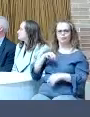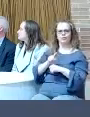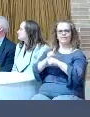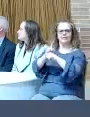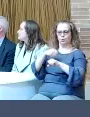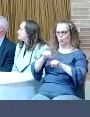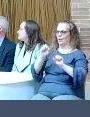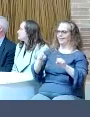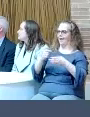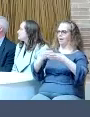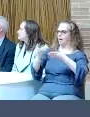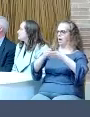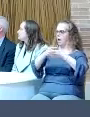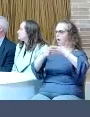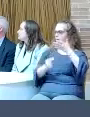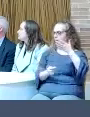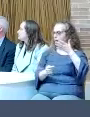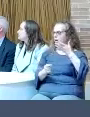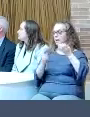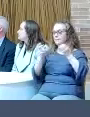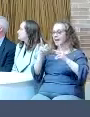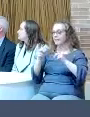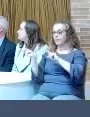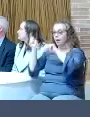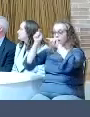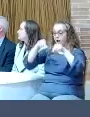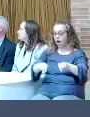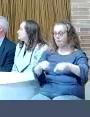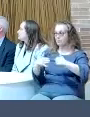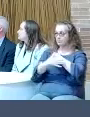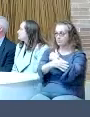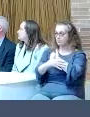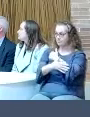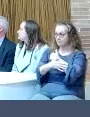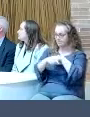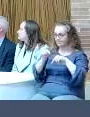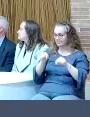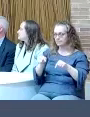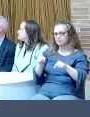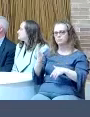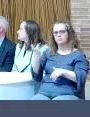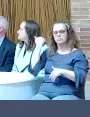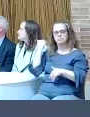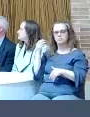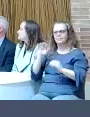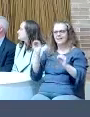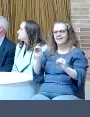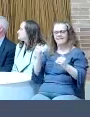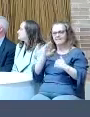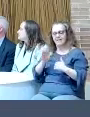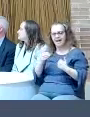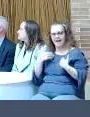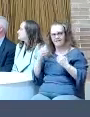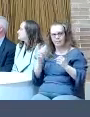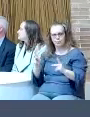estate a lot of people who are coming into this country never had that opportunity so it's on us to